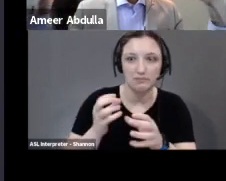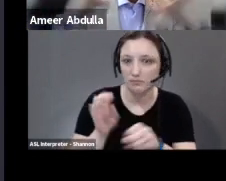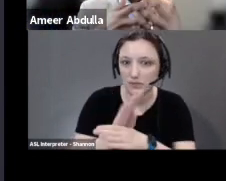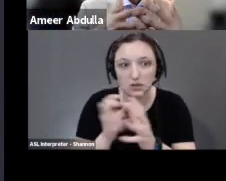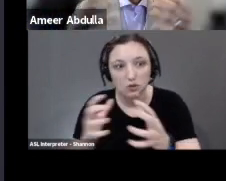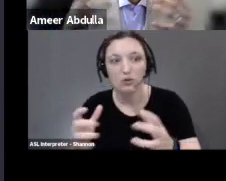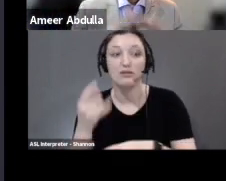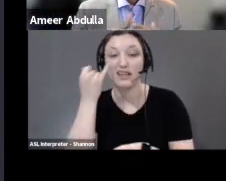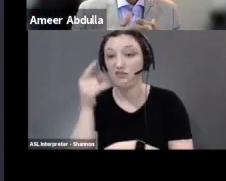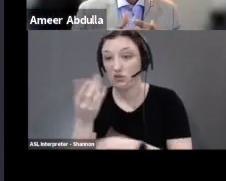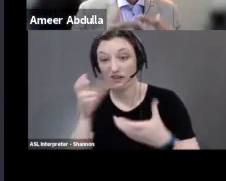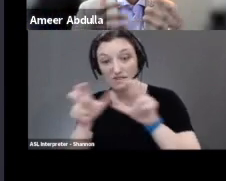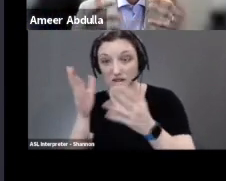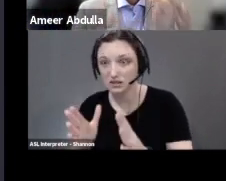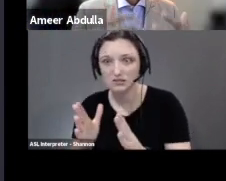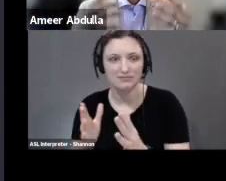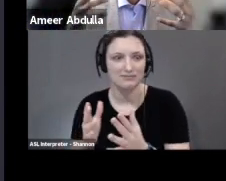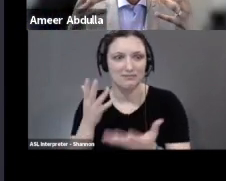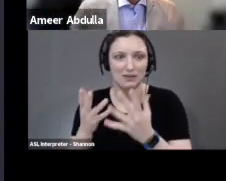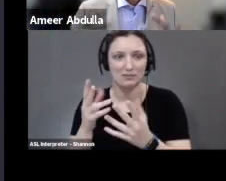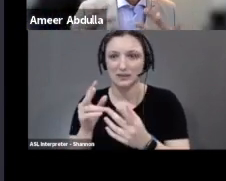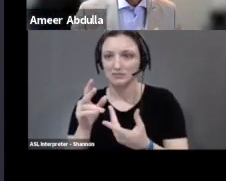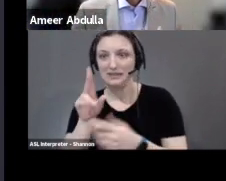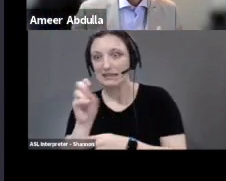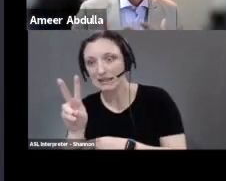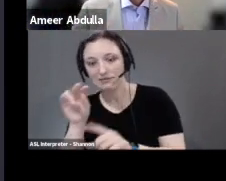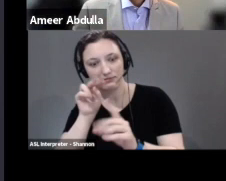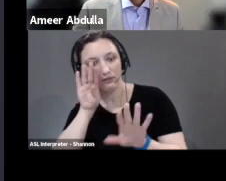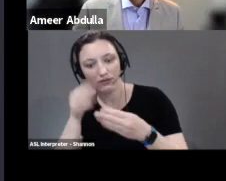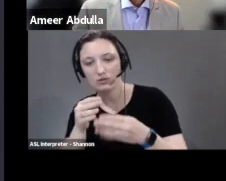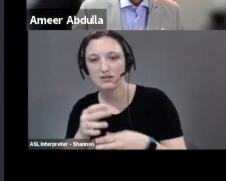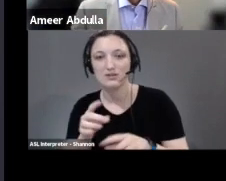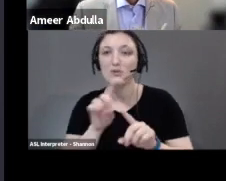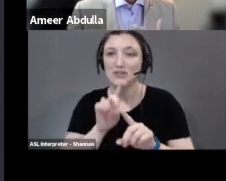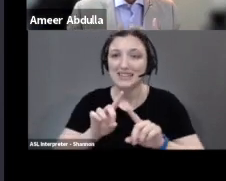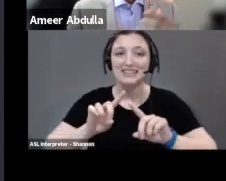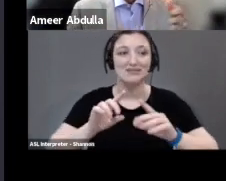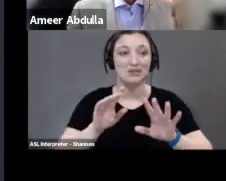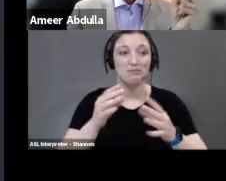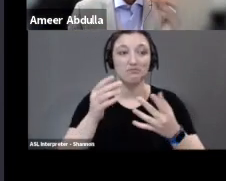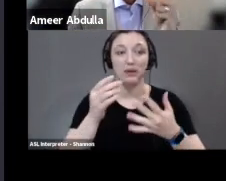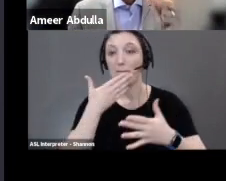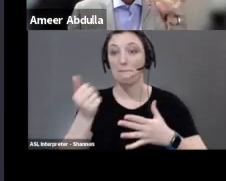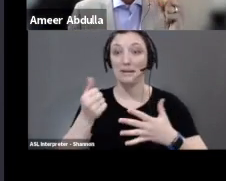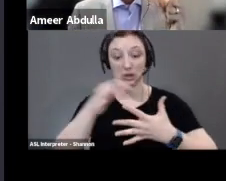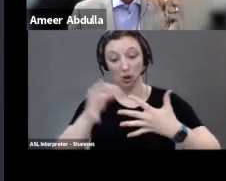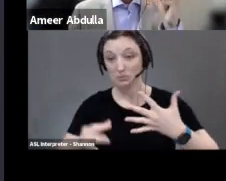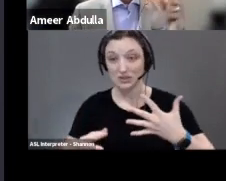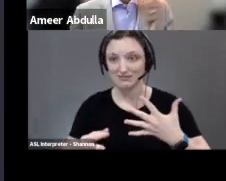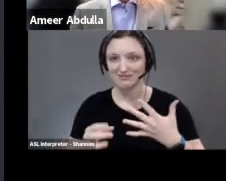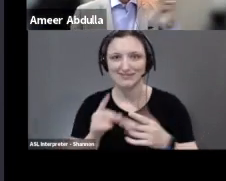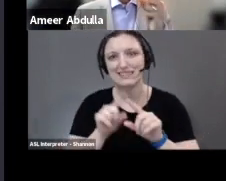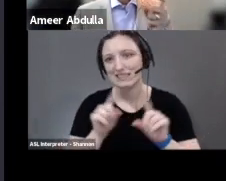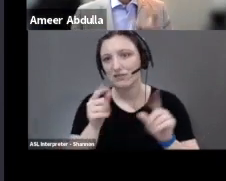perspectives commingle and intertwine and makes the optimal answer different. And your dominant perspective, because